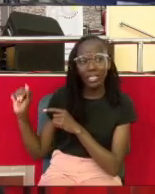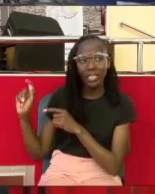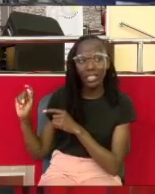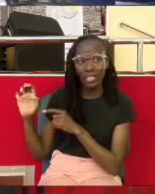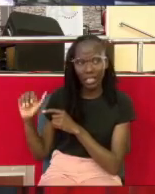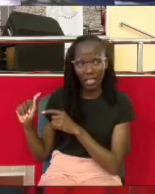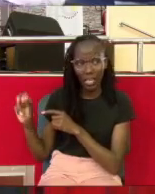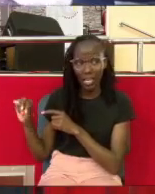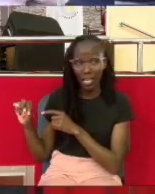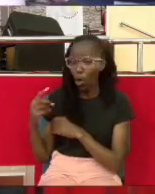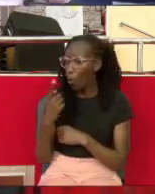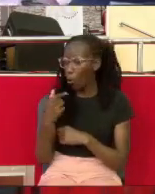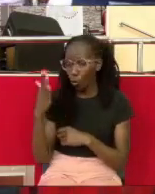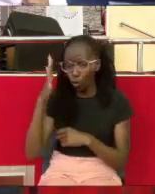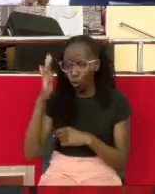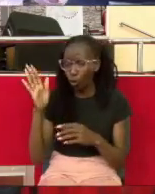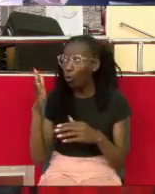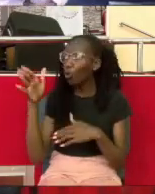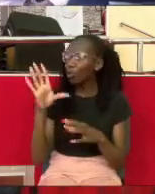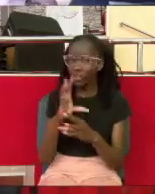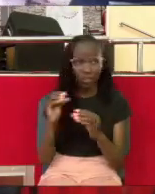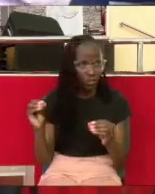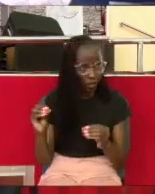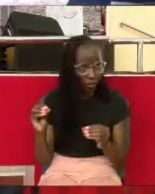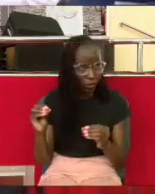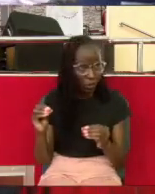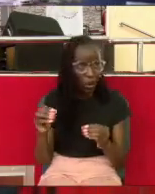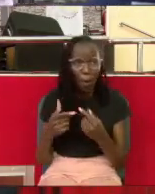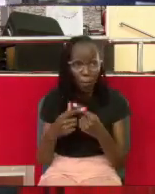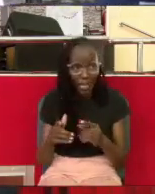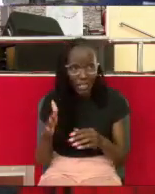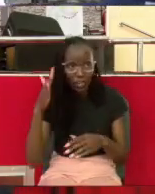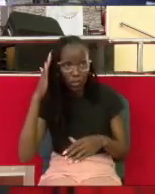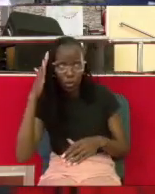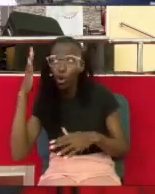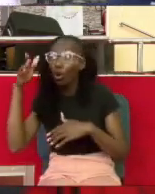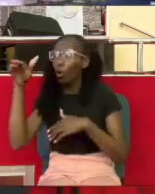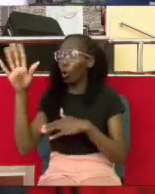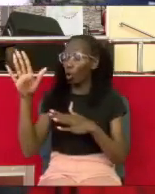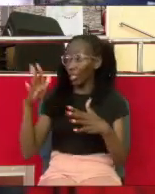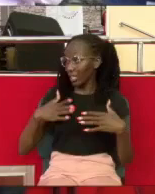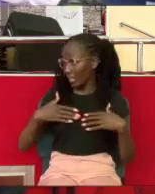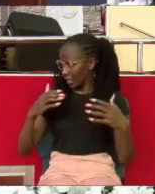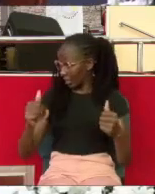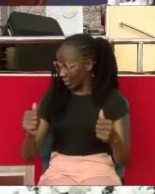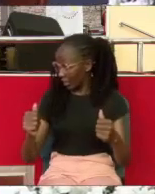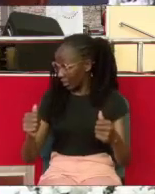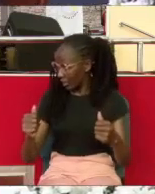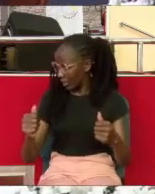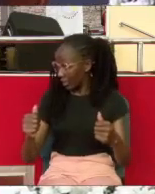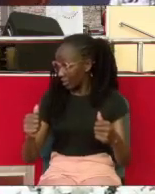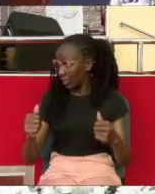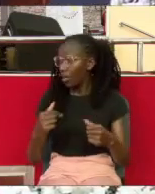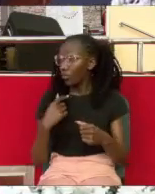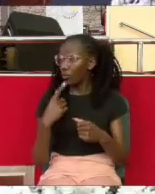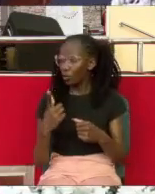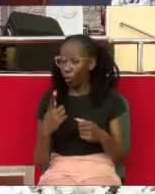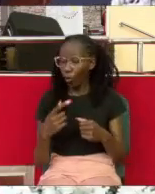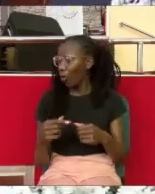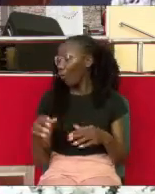something had happened, that grace had come upon him, though he did not